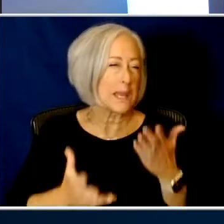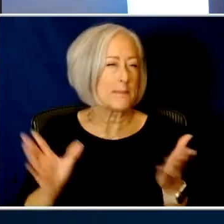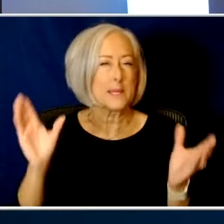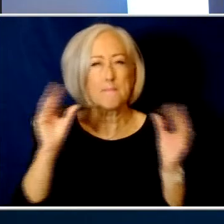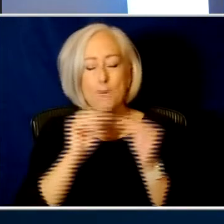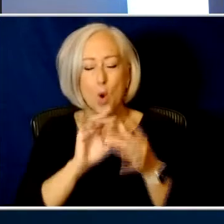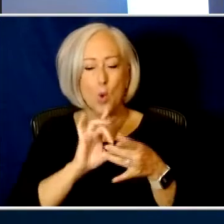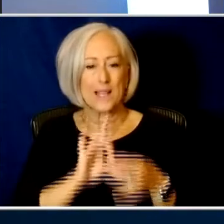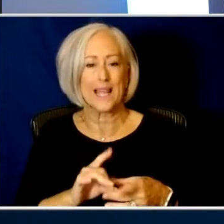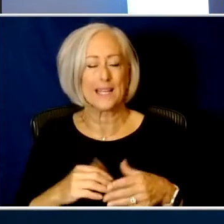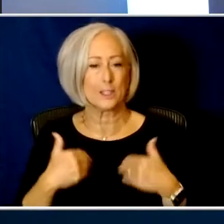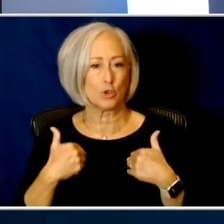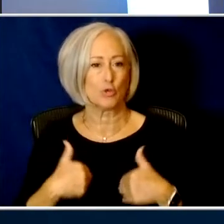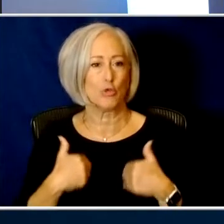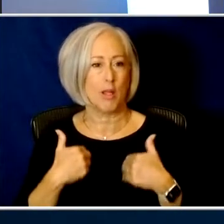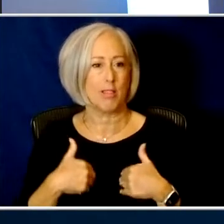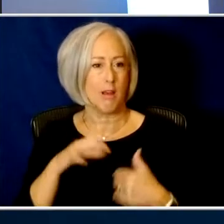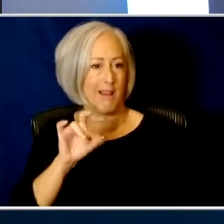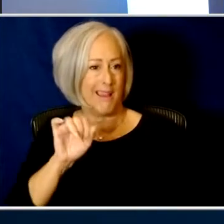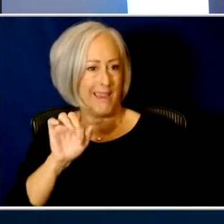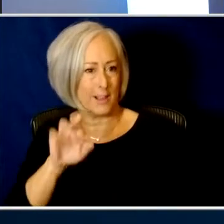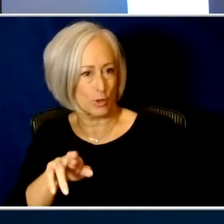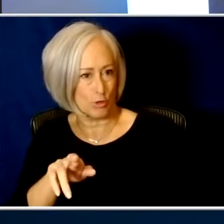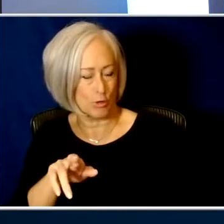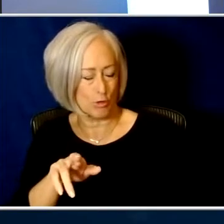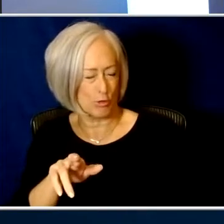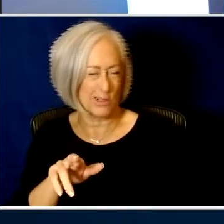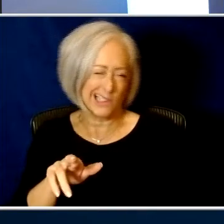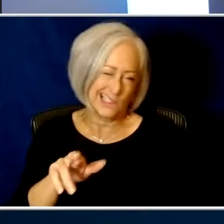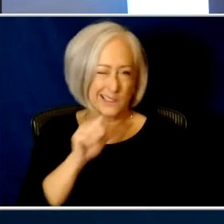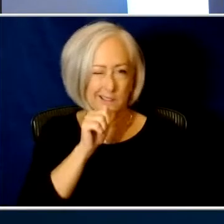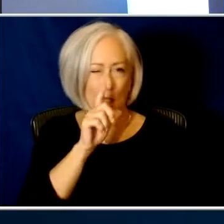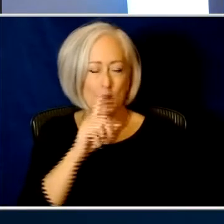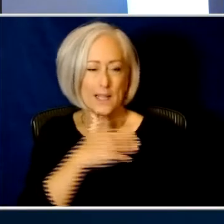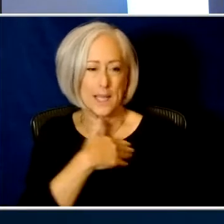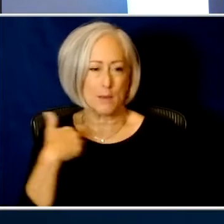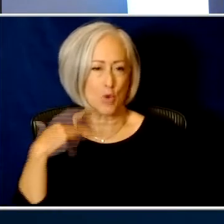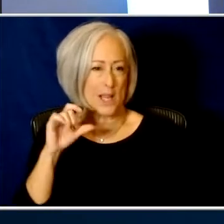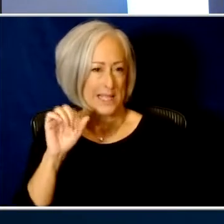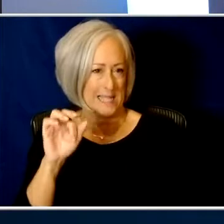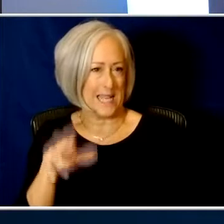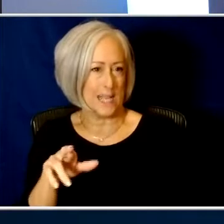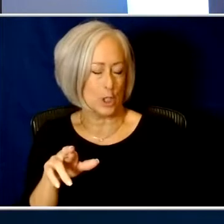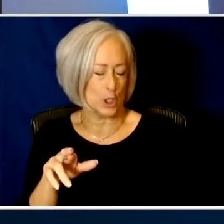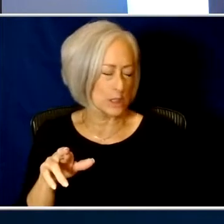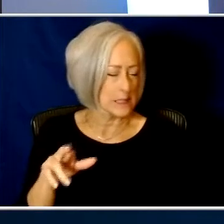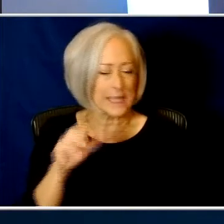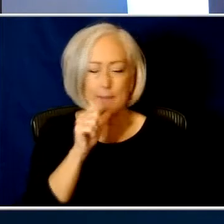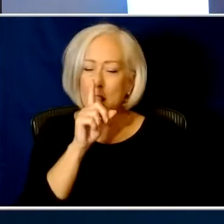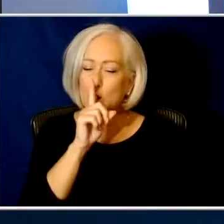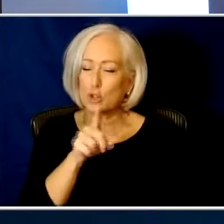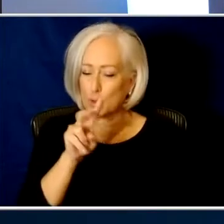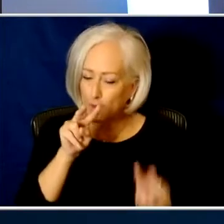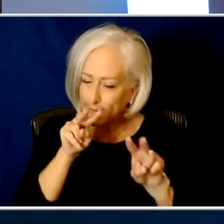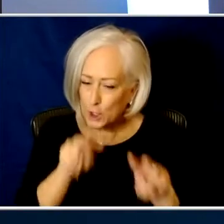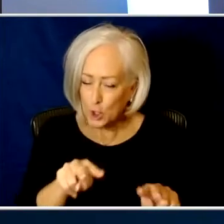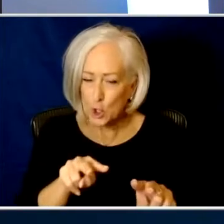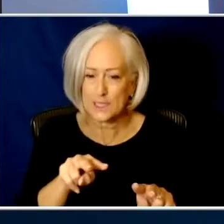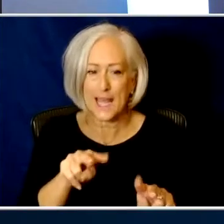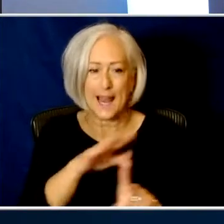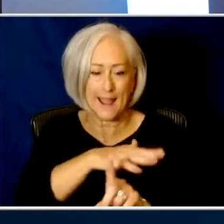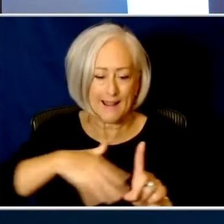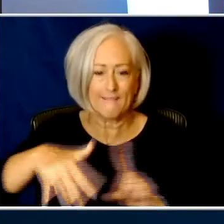than breast cancer, but I don't think we've looked specifically at environmental factors related